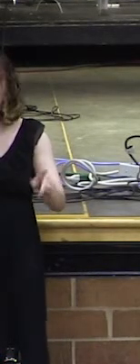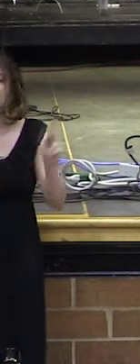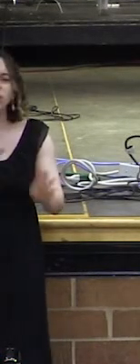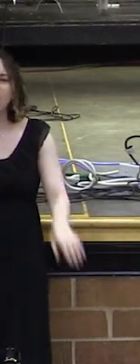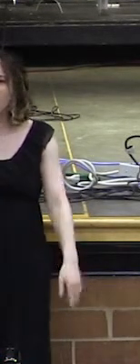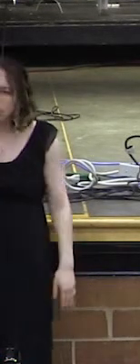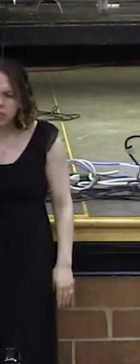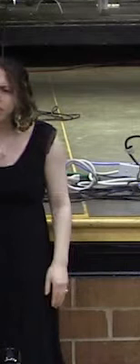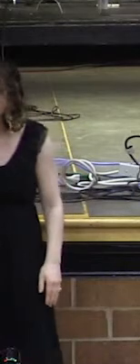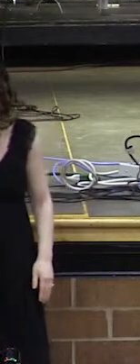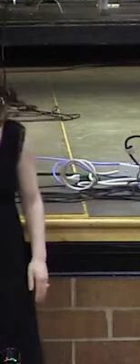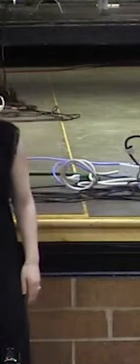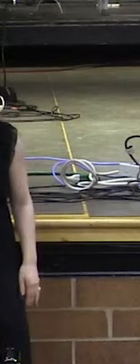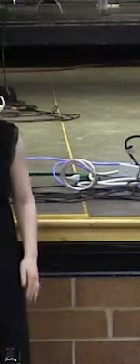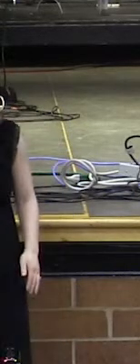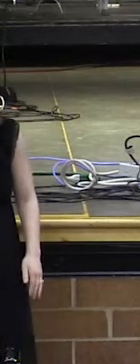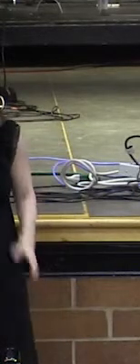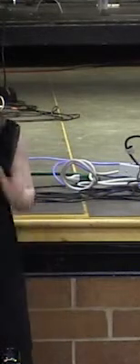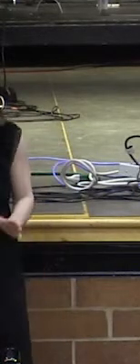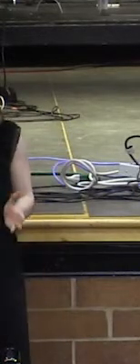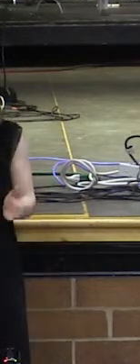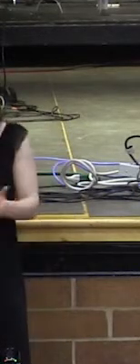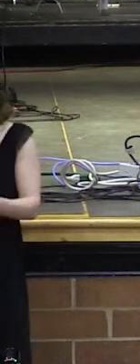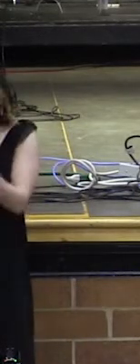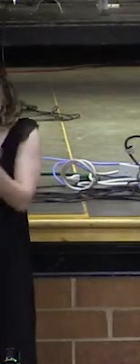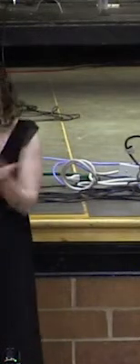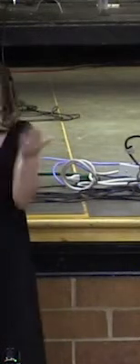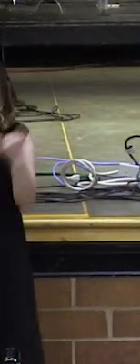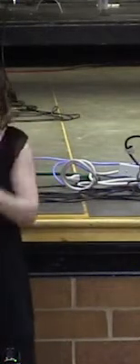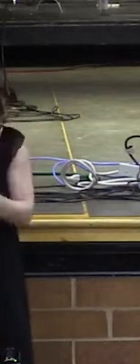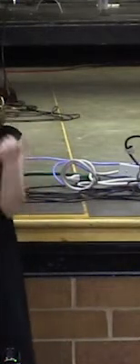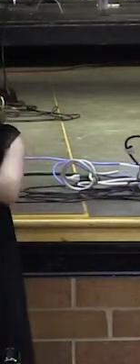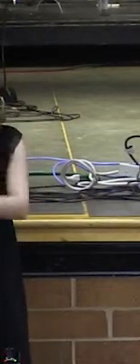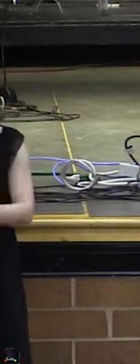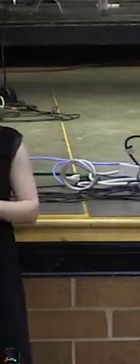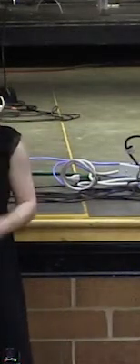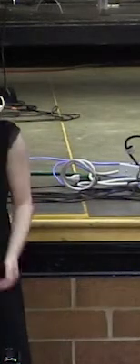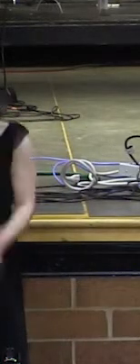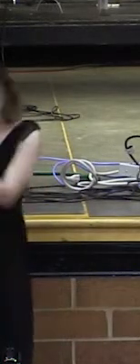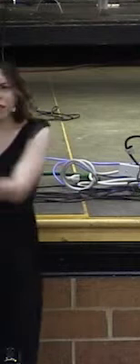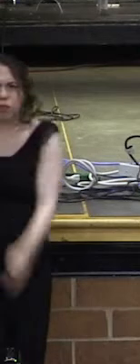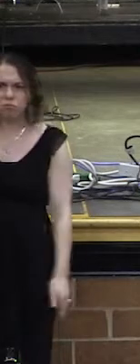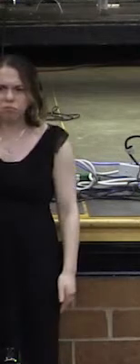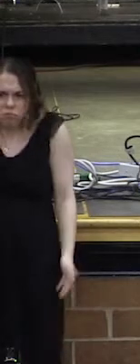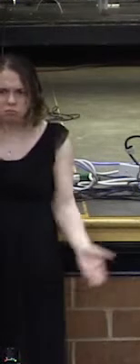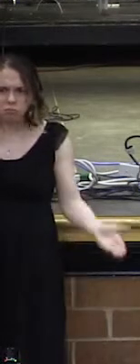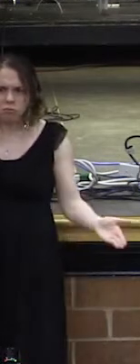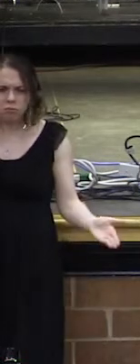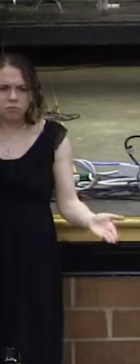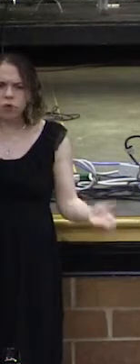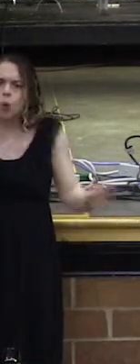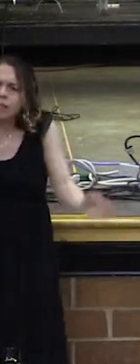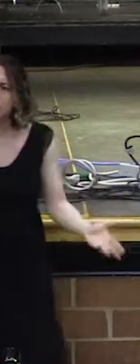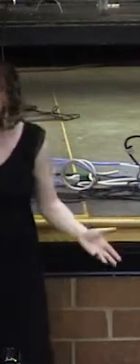tell you something you know what Grace is Grace is a call to the Cross to get forgiveness Hallelujah but we read last week is a grace of